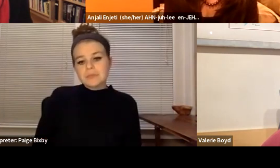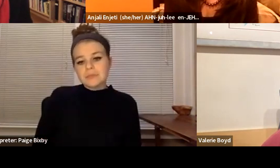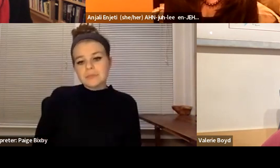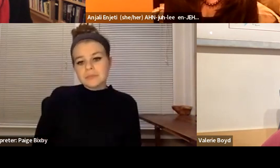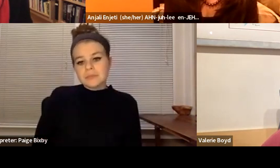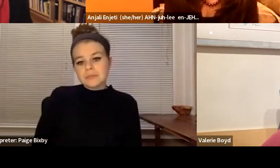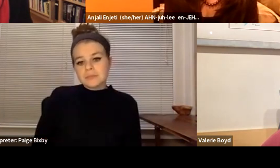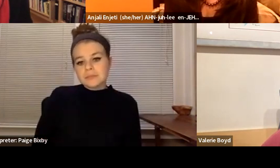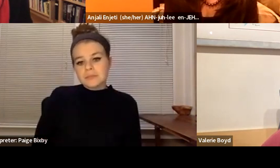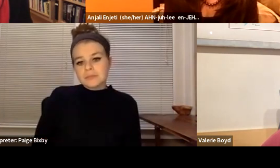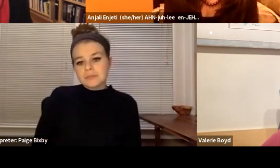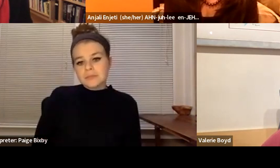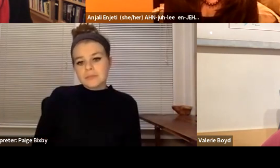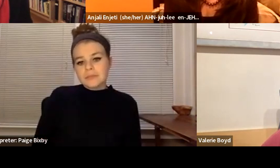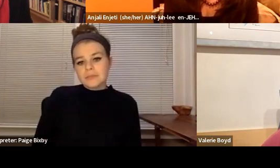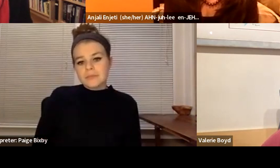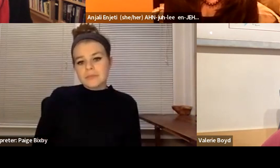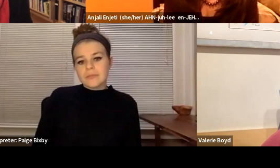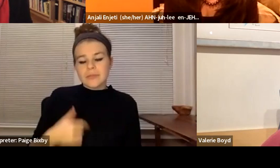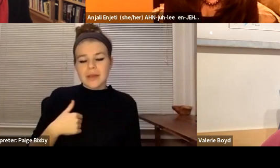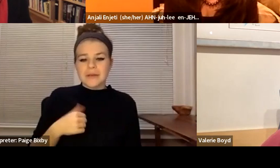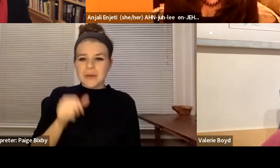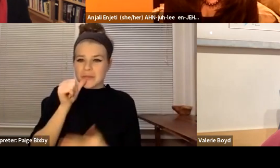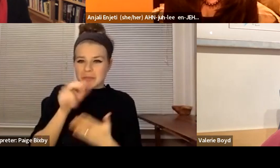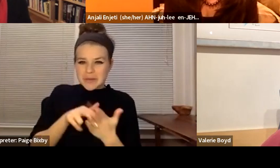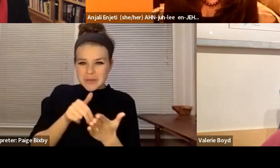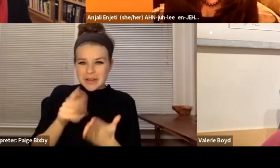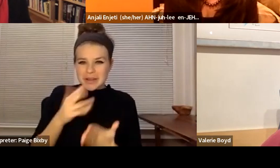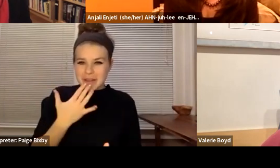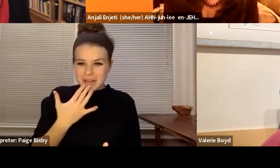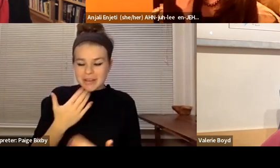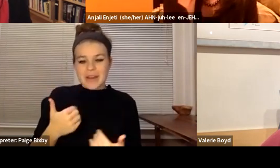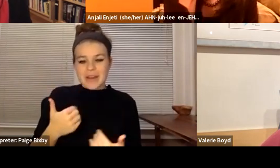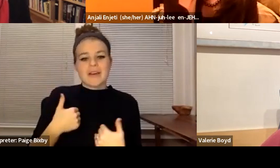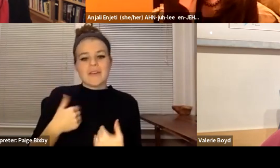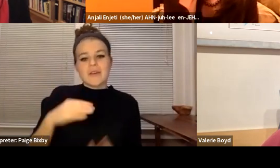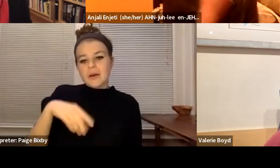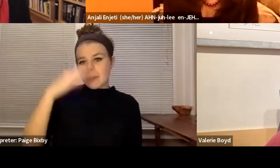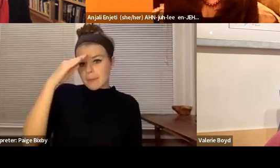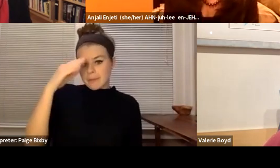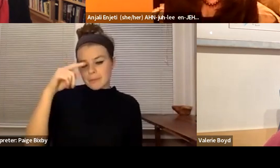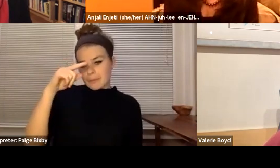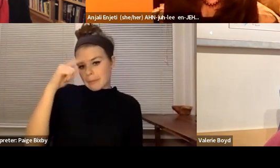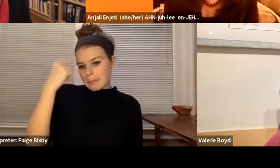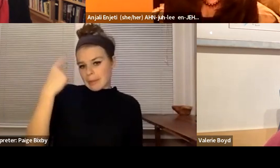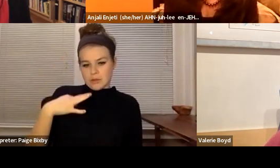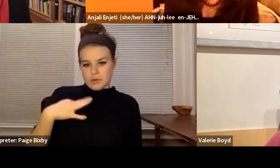I'm peanut butter colored, and I have on a black top with a